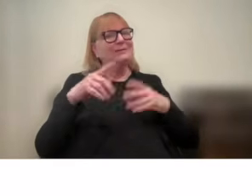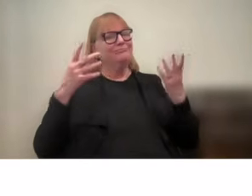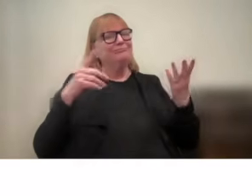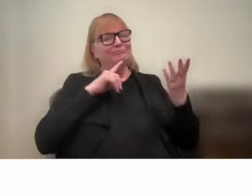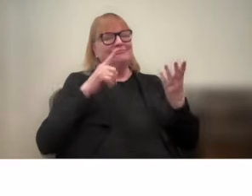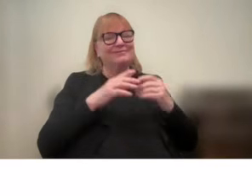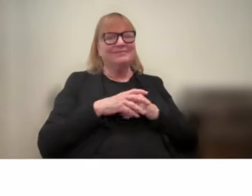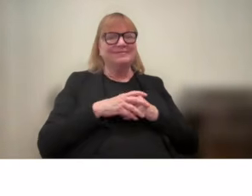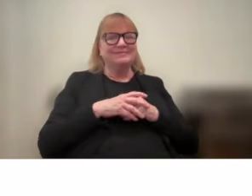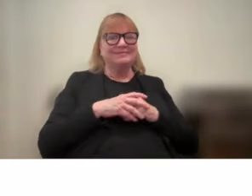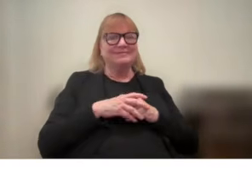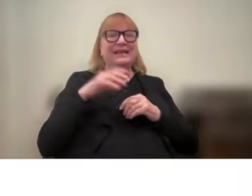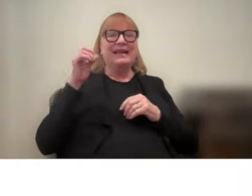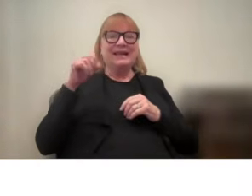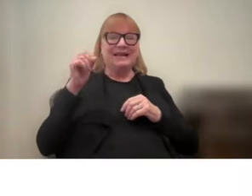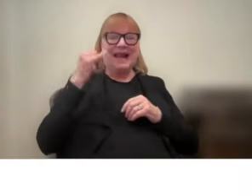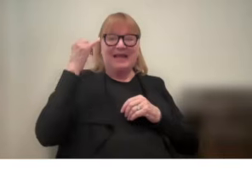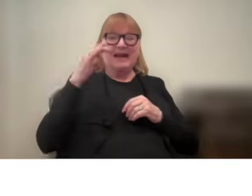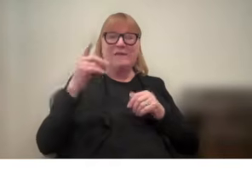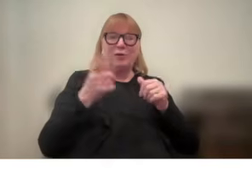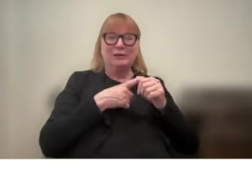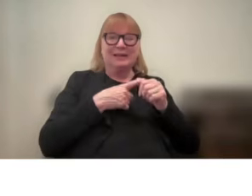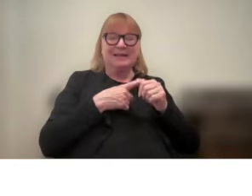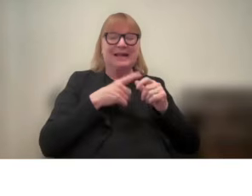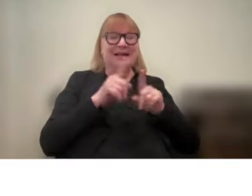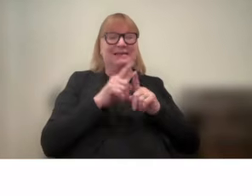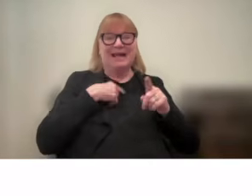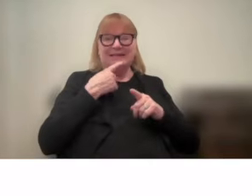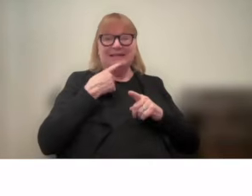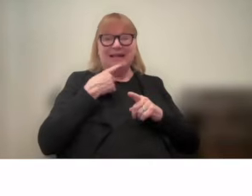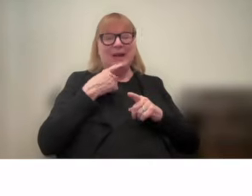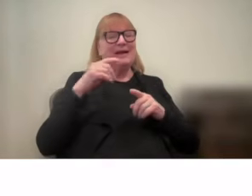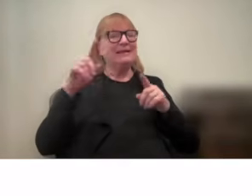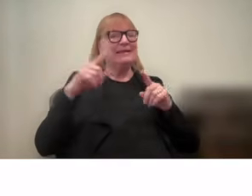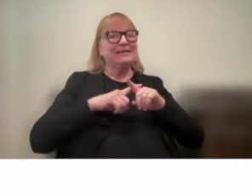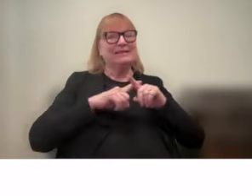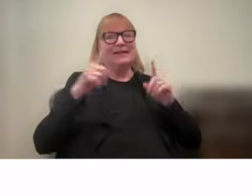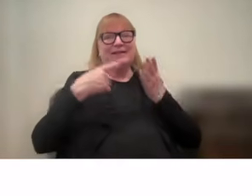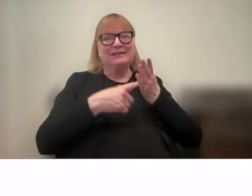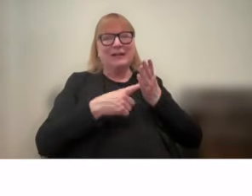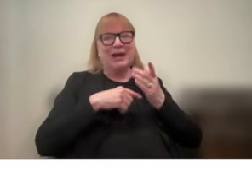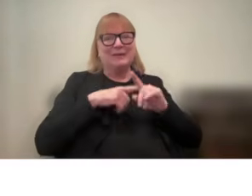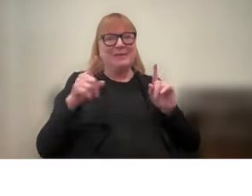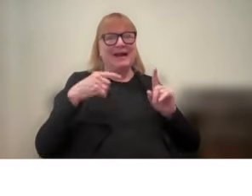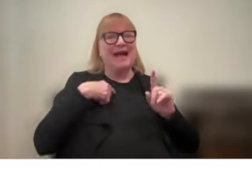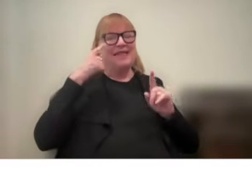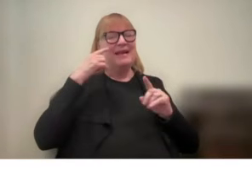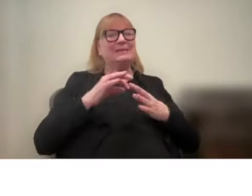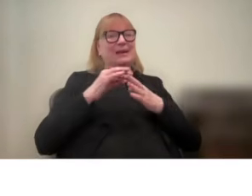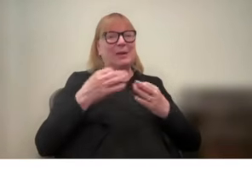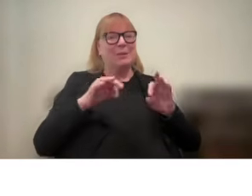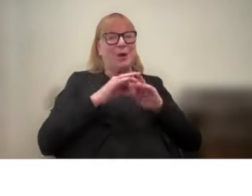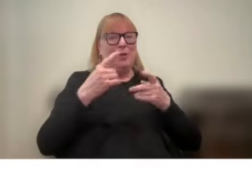certainly. Yes, the idea of originality, as I said, I think is a whole other talk, but I think especially